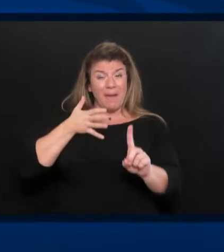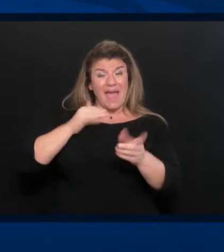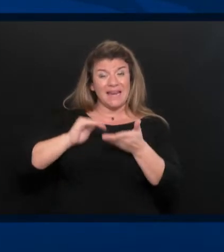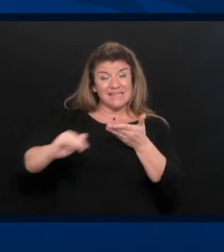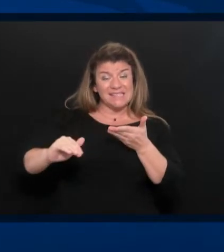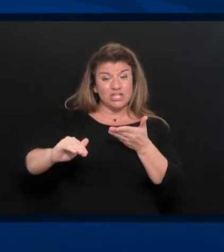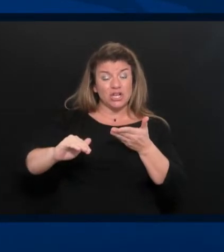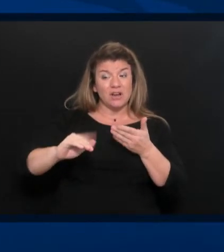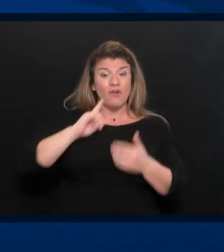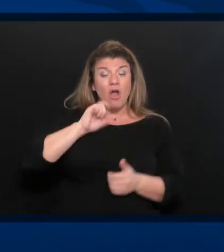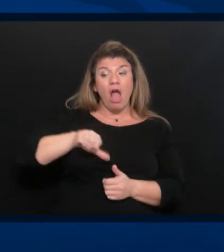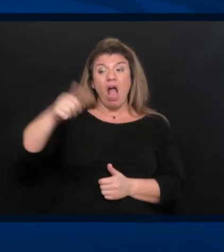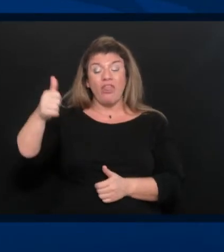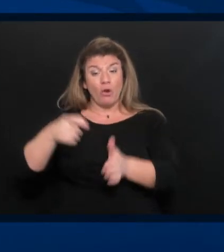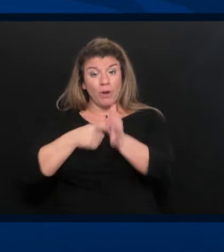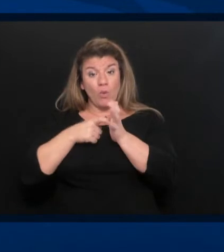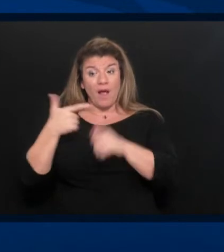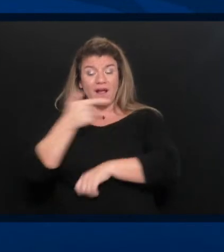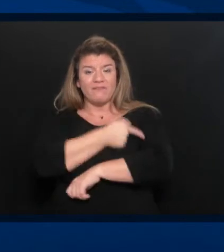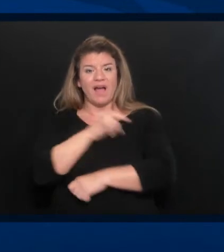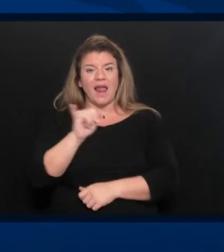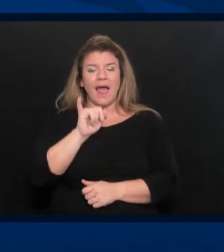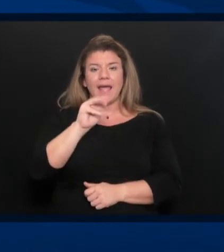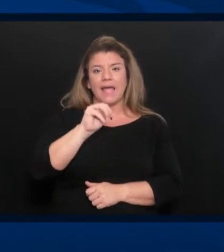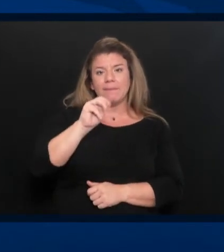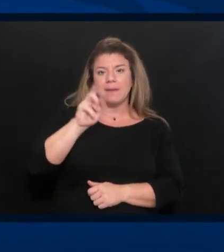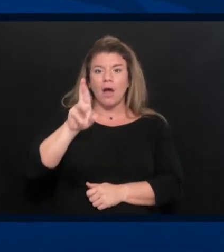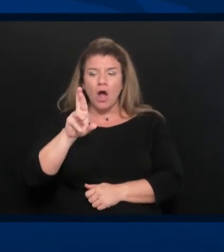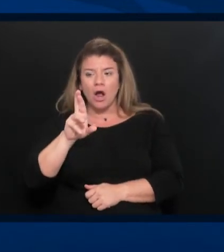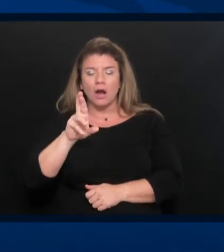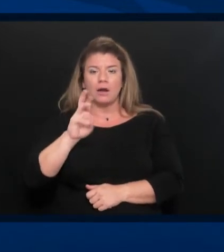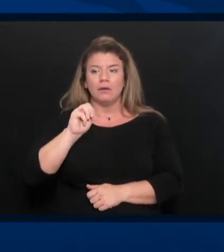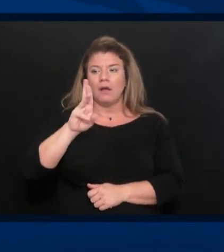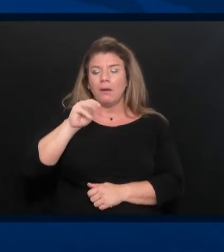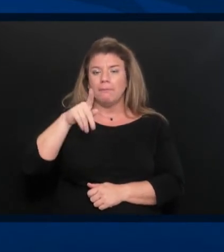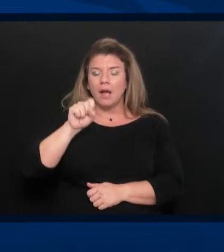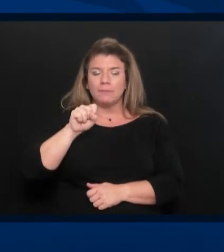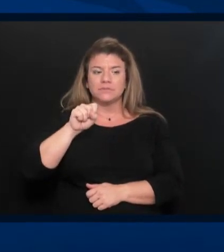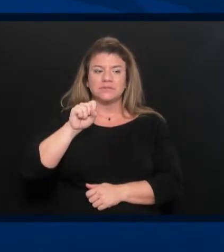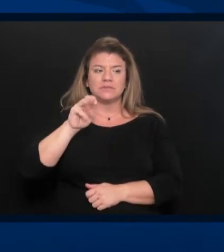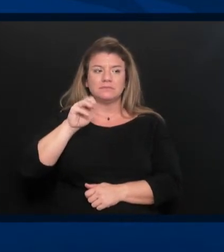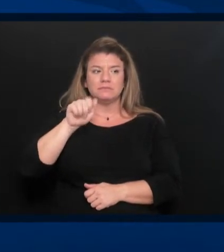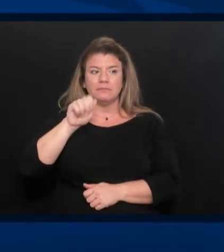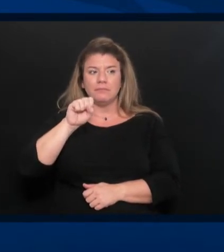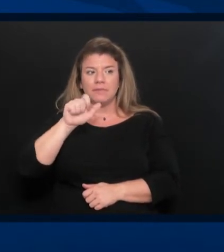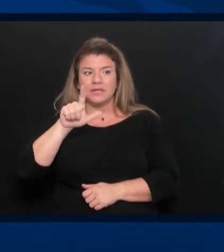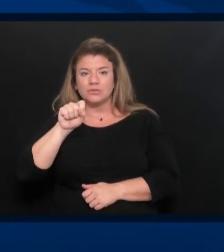all other required vaccines like mumps, rubella, measles, etc.?